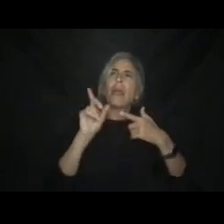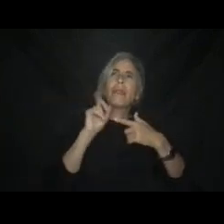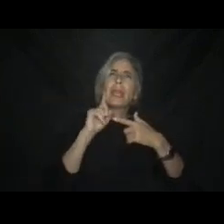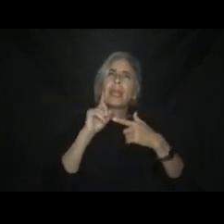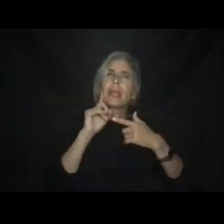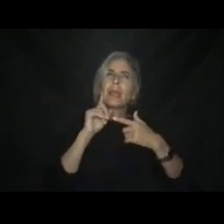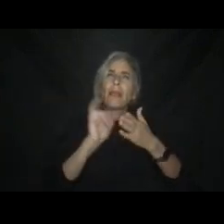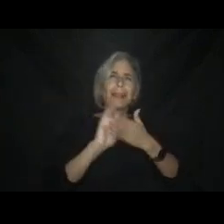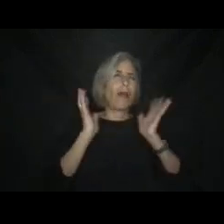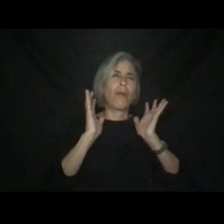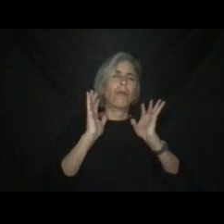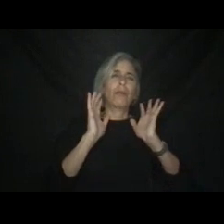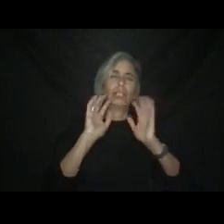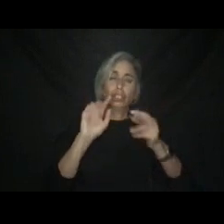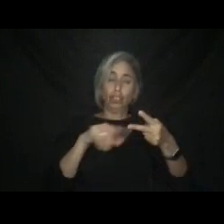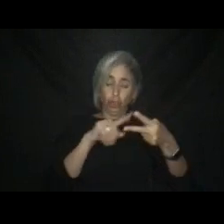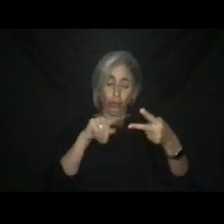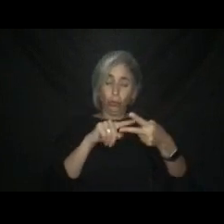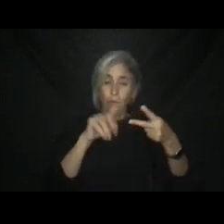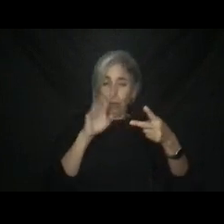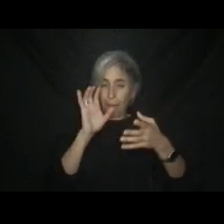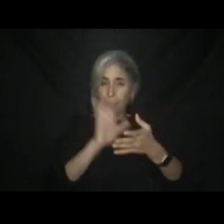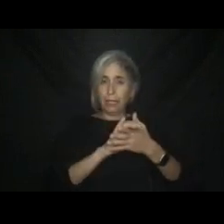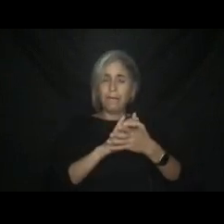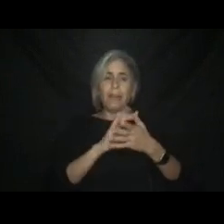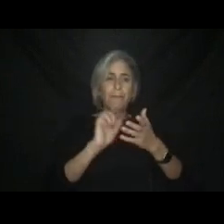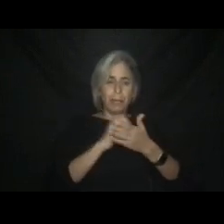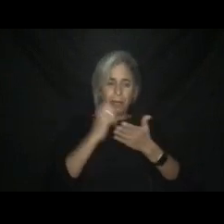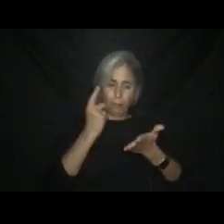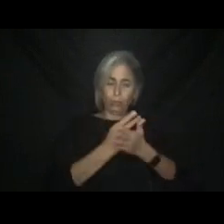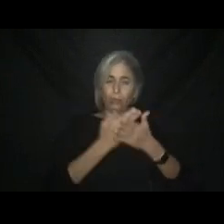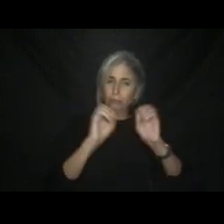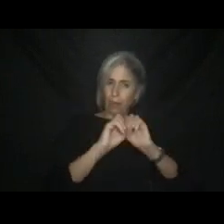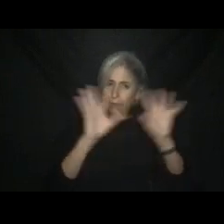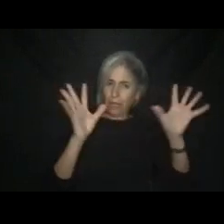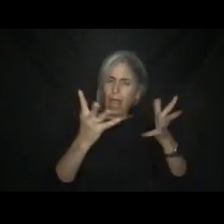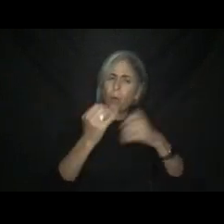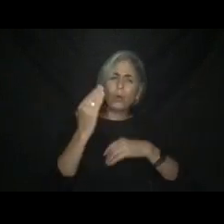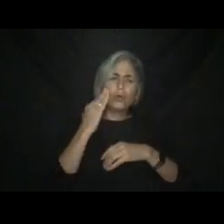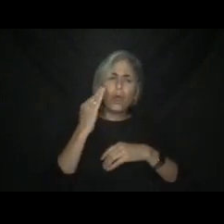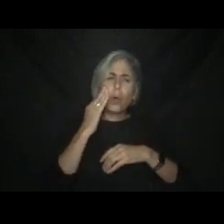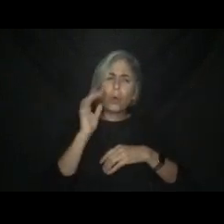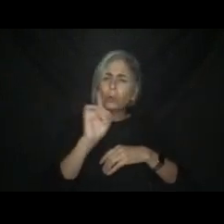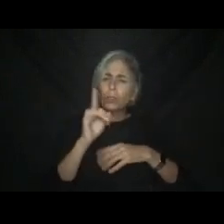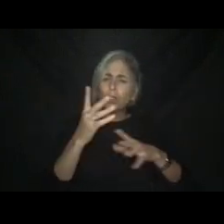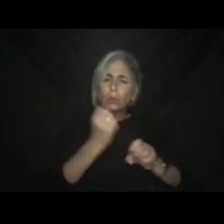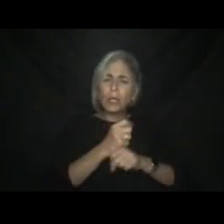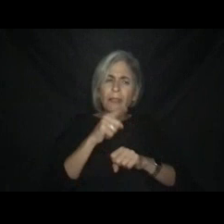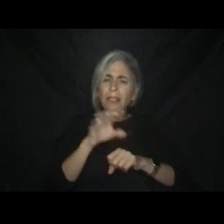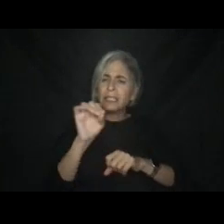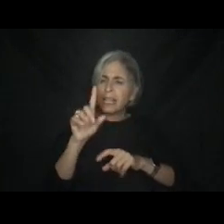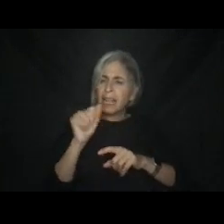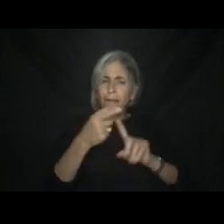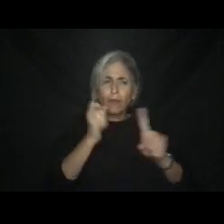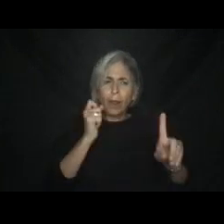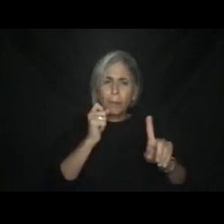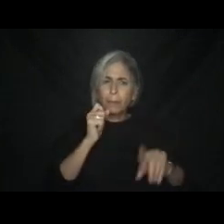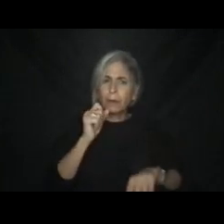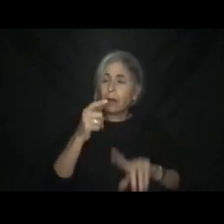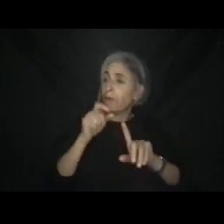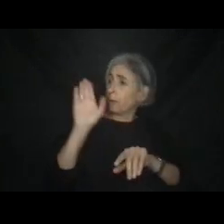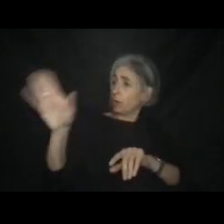it. 2 of those, I believe, have been approved, obviously. So I just want to know where we're getting this data. The data comes from